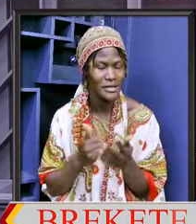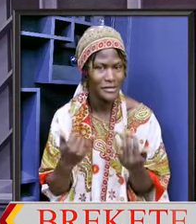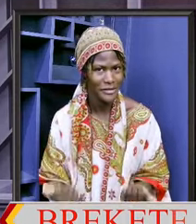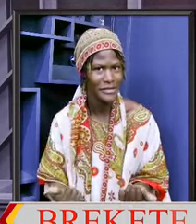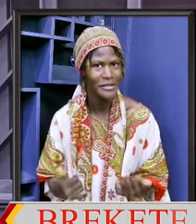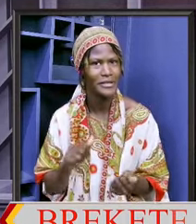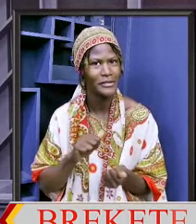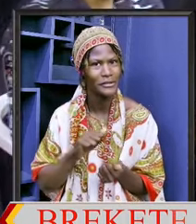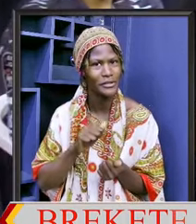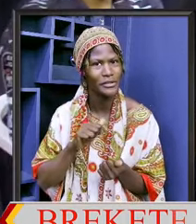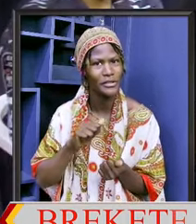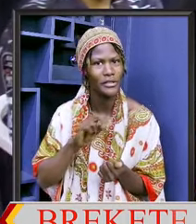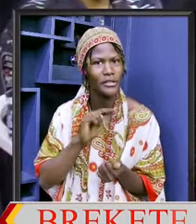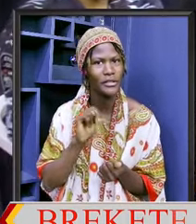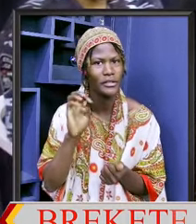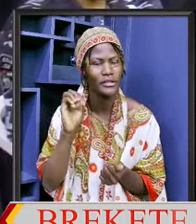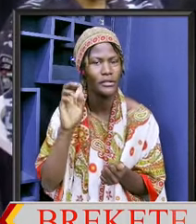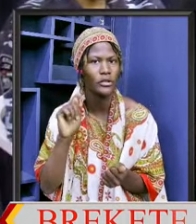problem. Yes, I know,